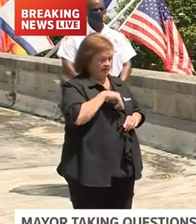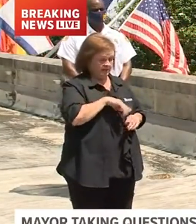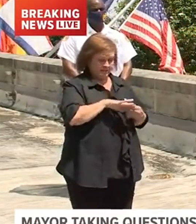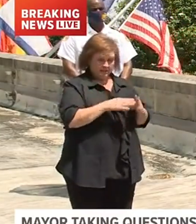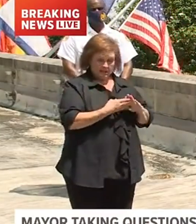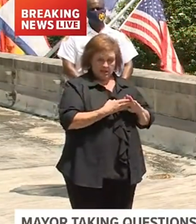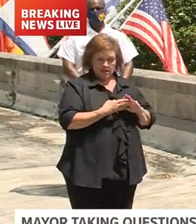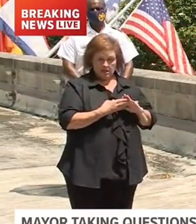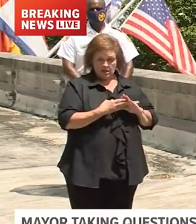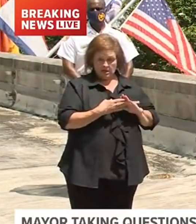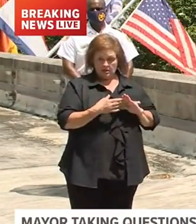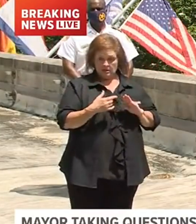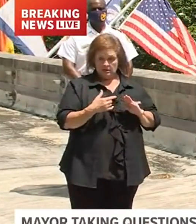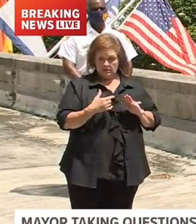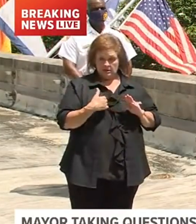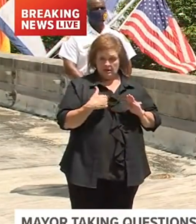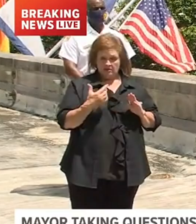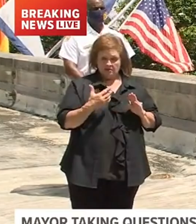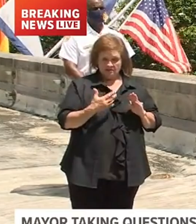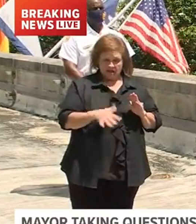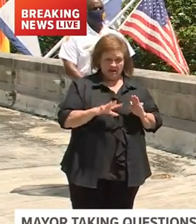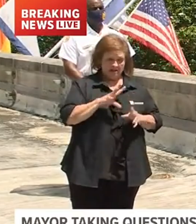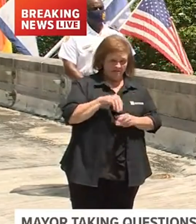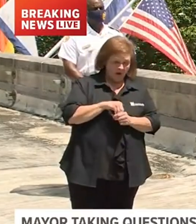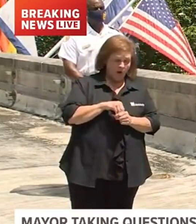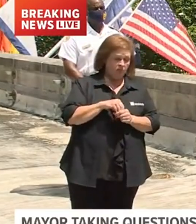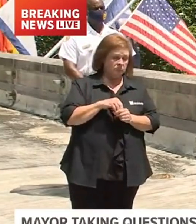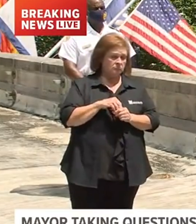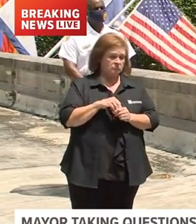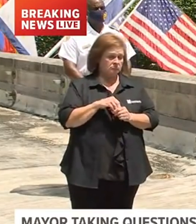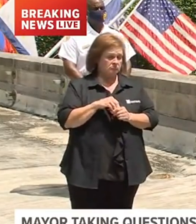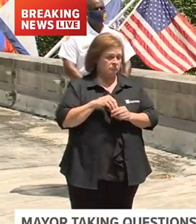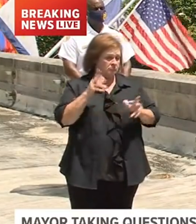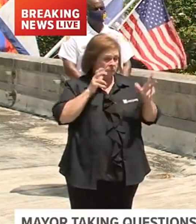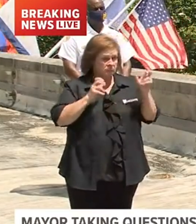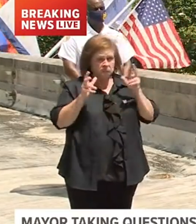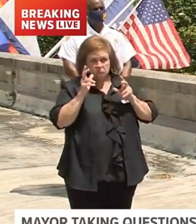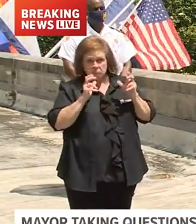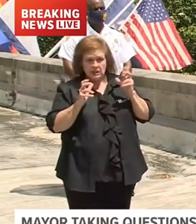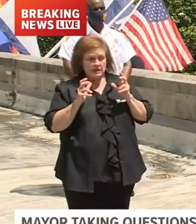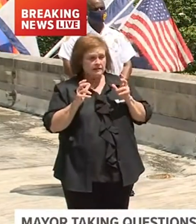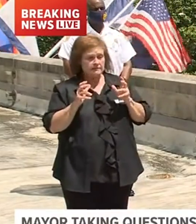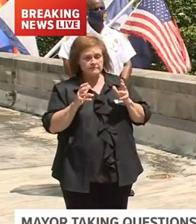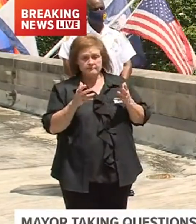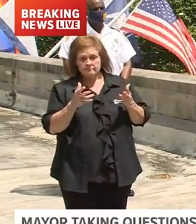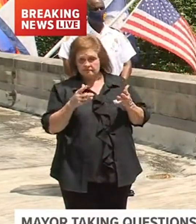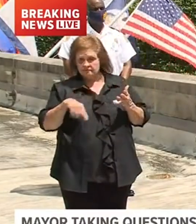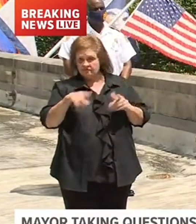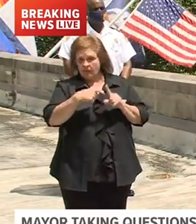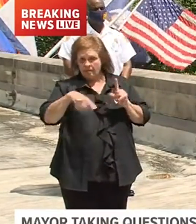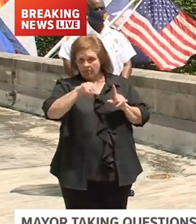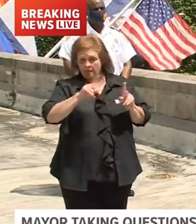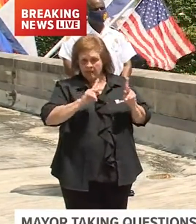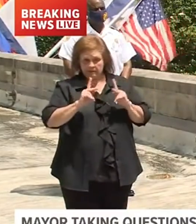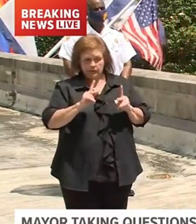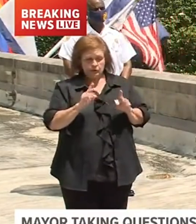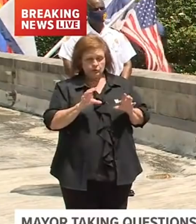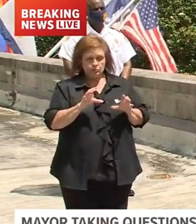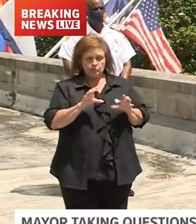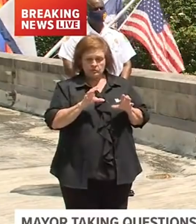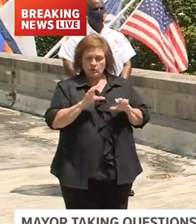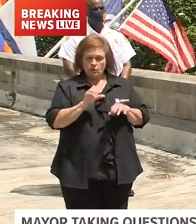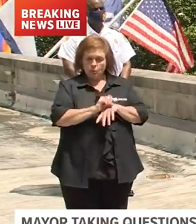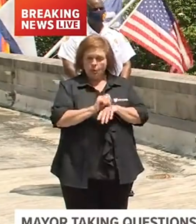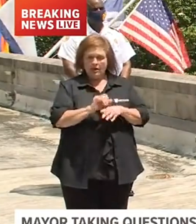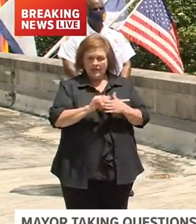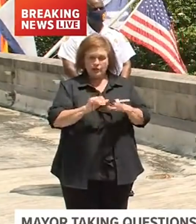having been involved in hearing and understanding the work that has gone on throughout the